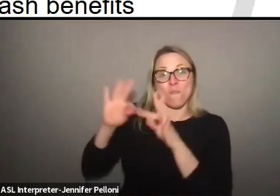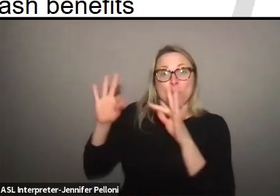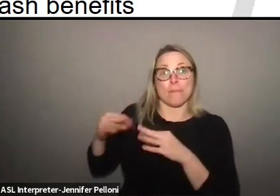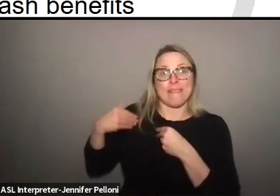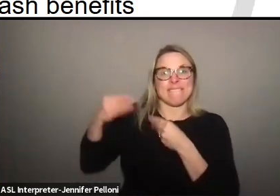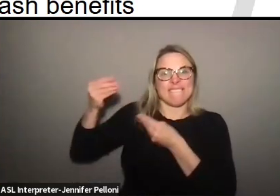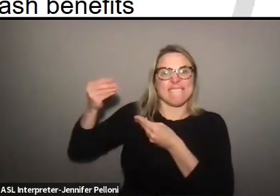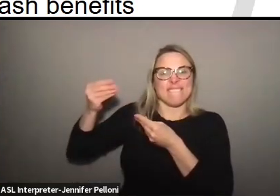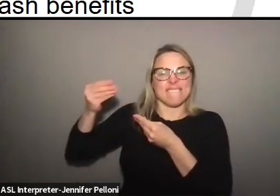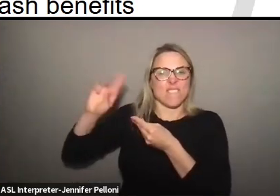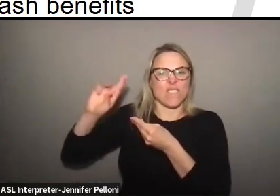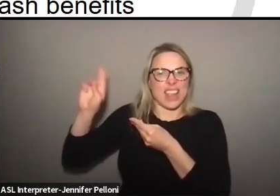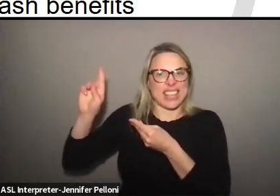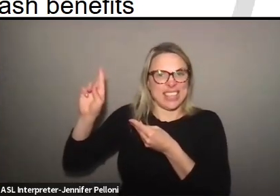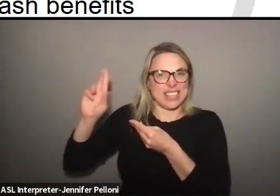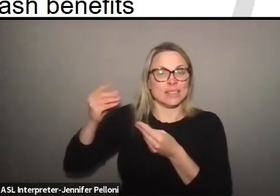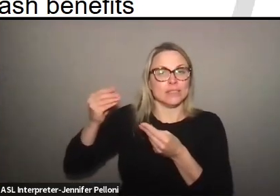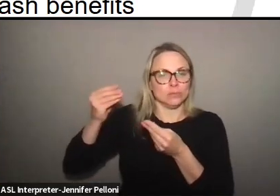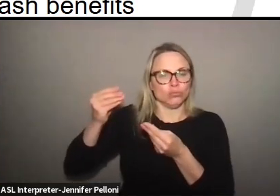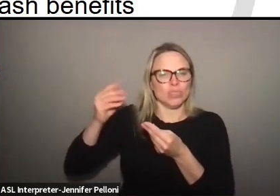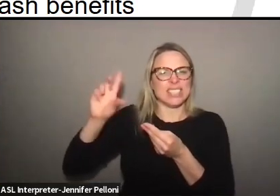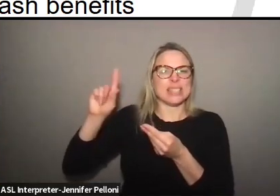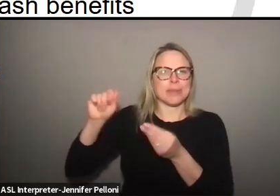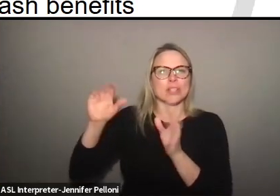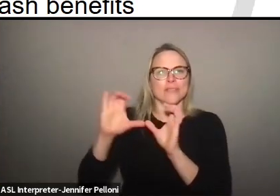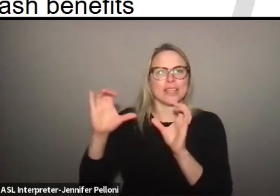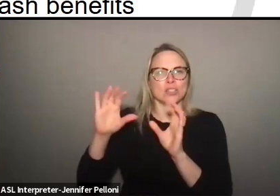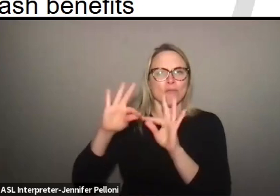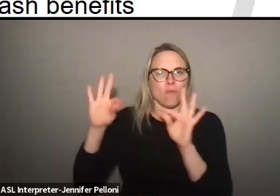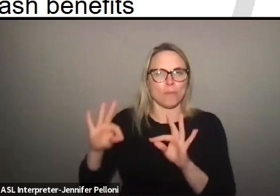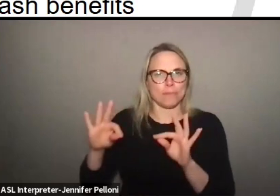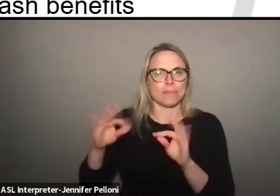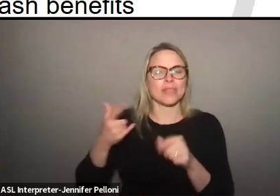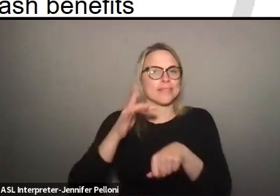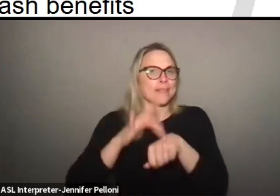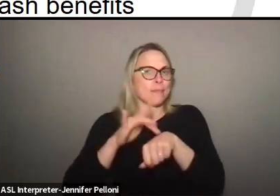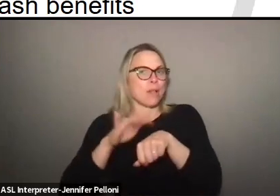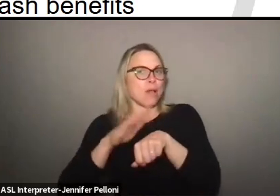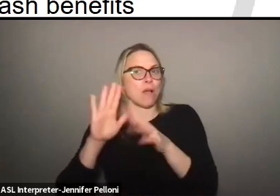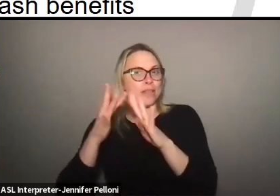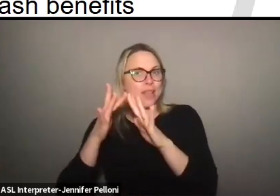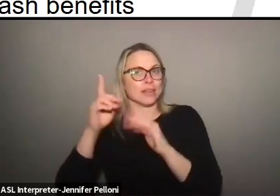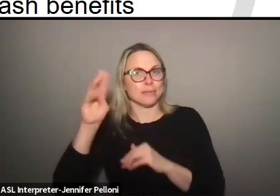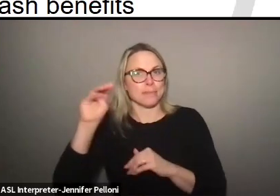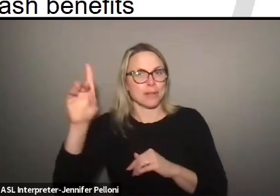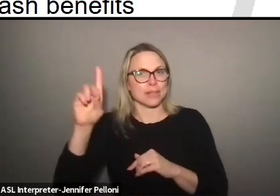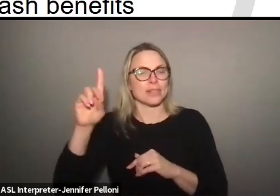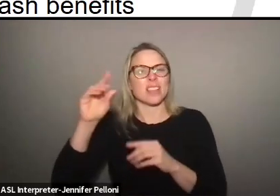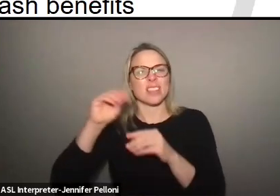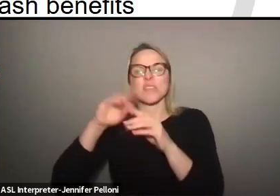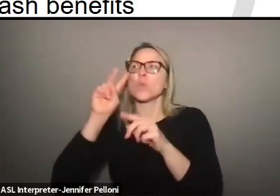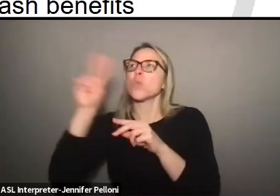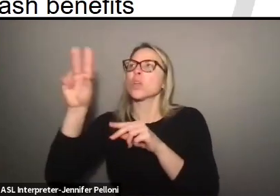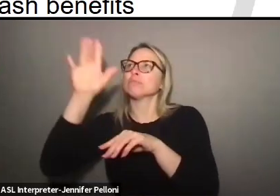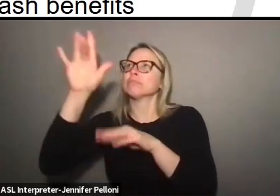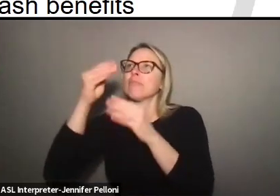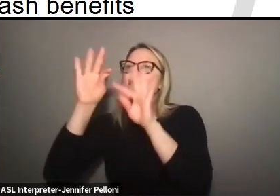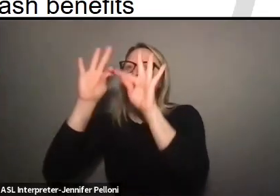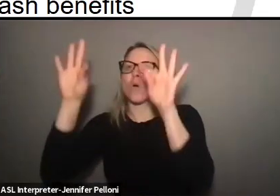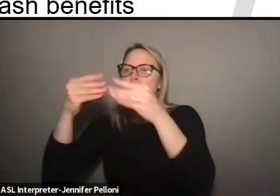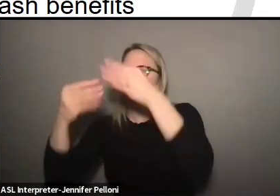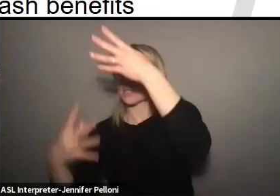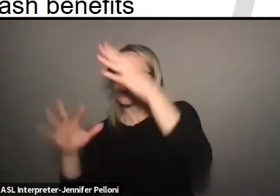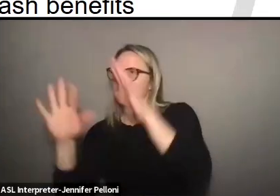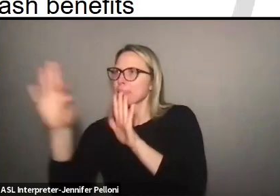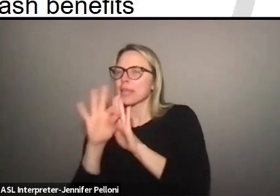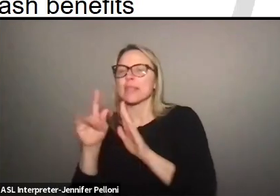the disability certification form, which is available on the Maryland ABLE website under forms. And they're going to do the